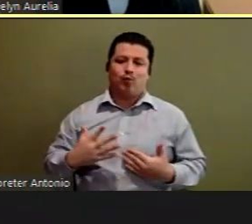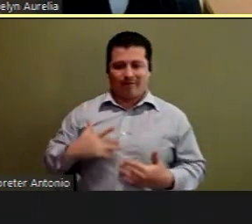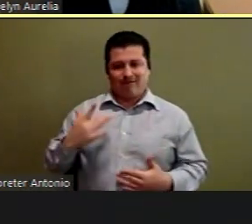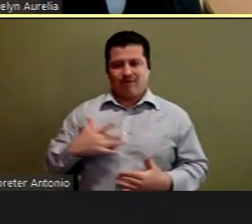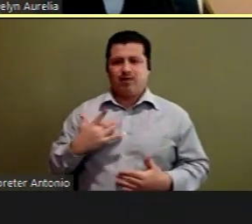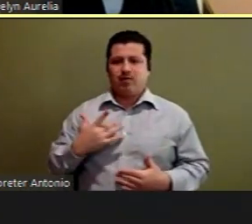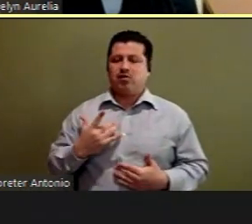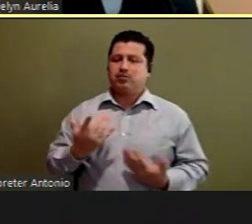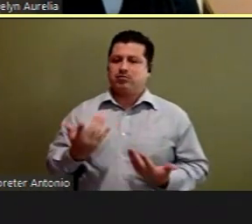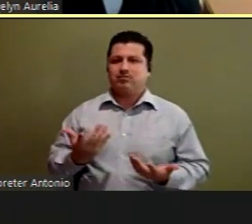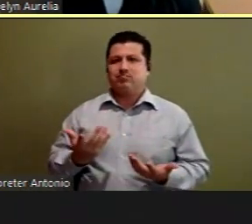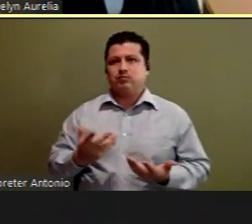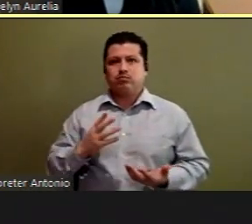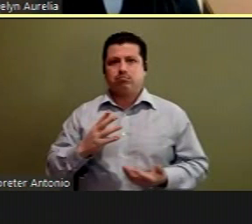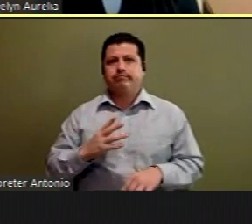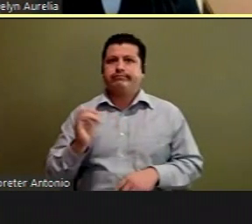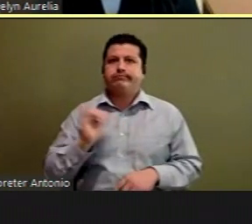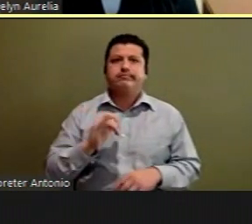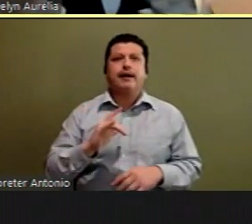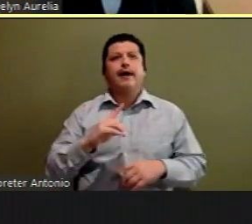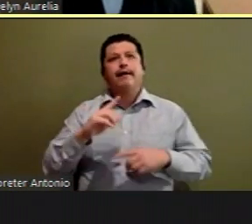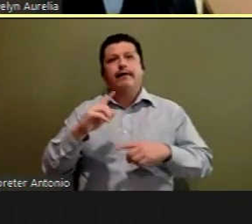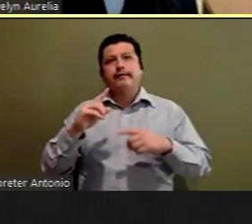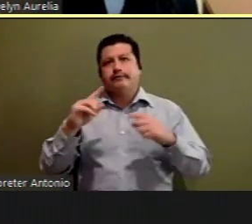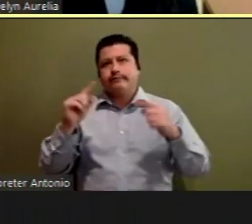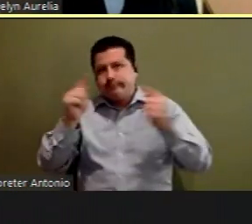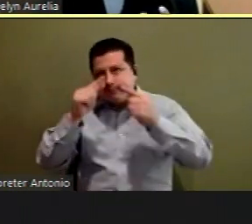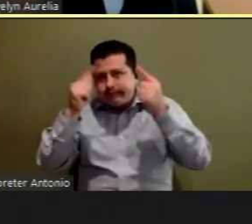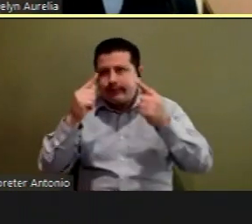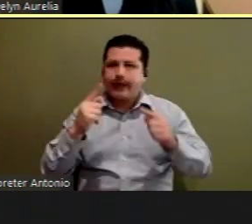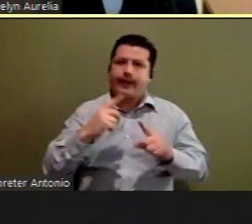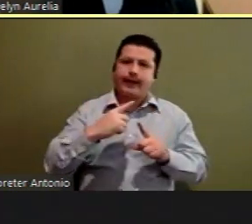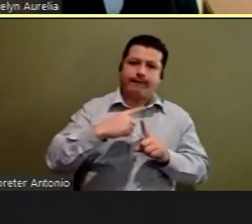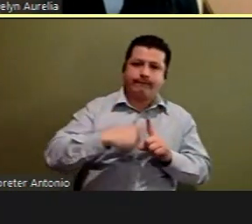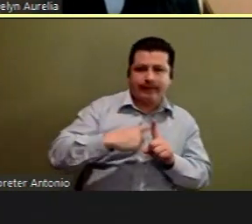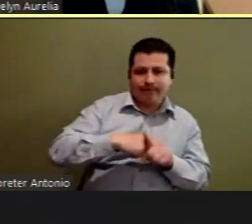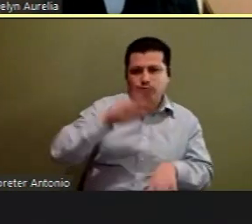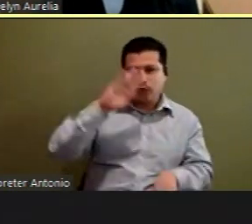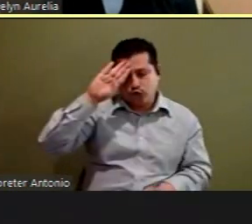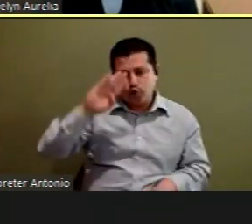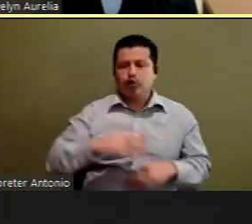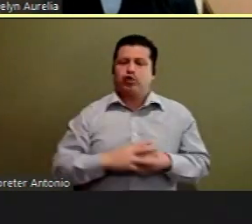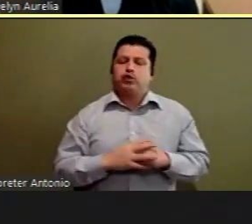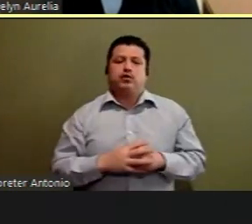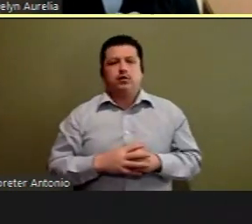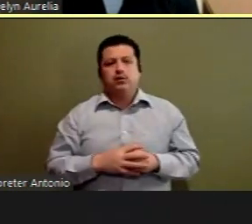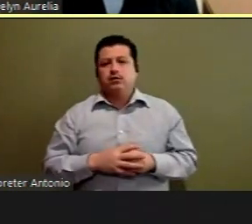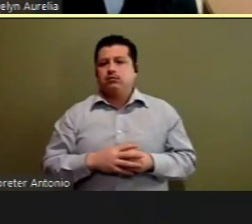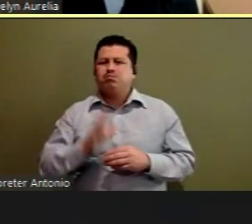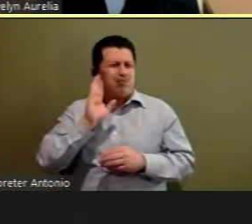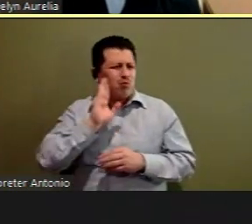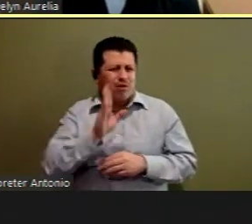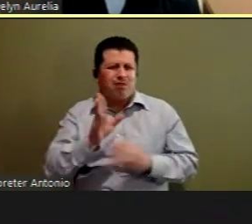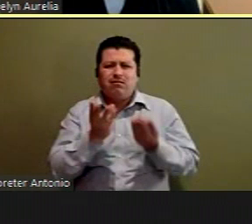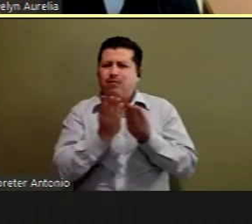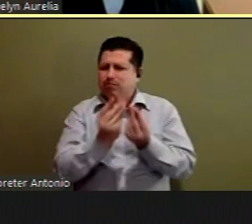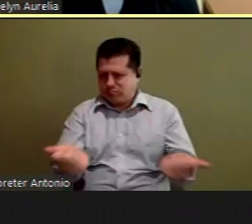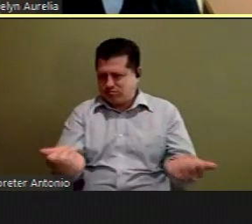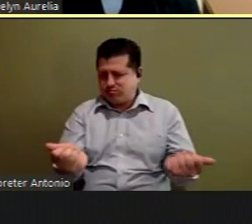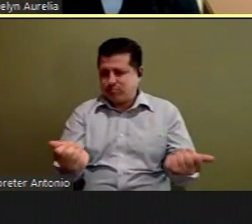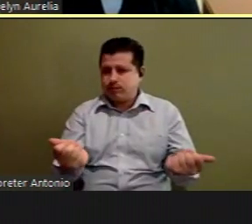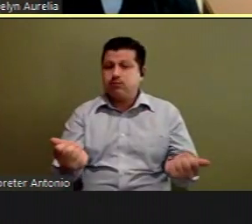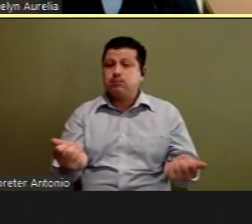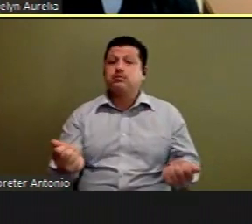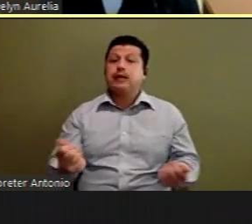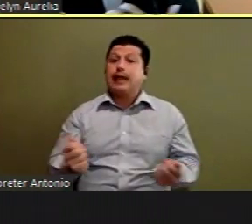fever and joint pain and headache, but these usually go away pretty quickly, usually in a day or two. Yes, they are more pronounced after